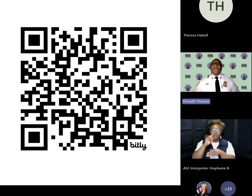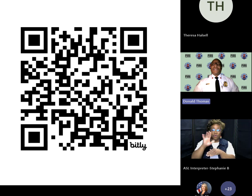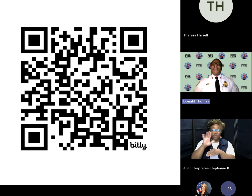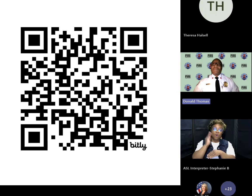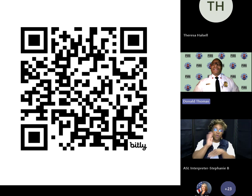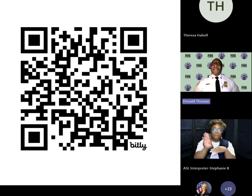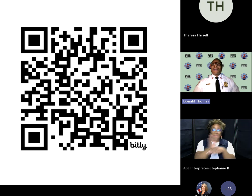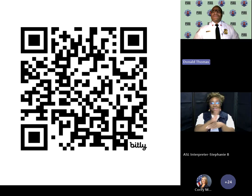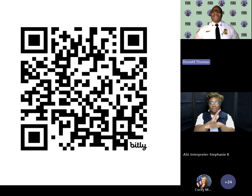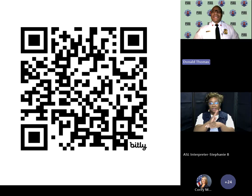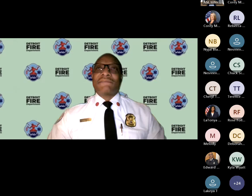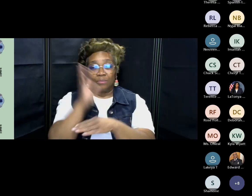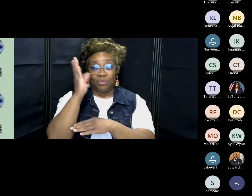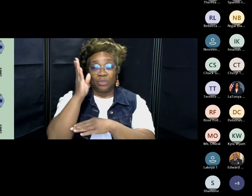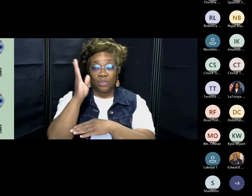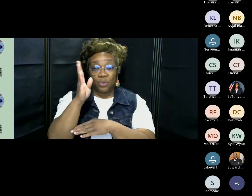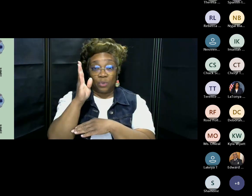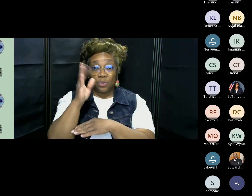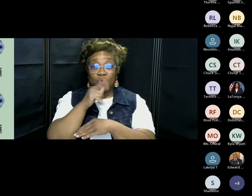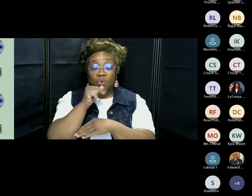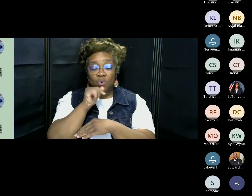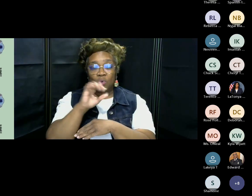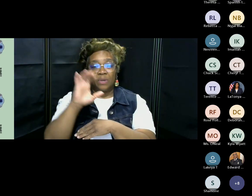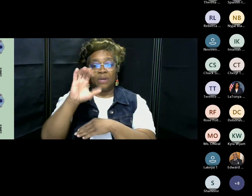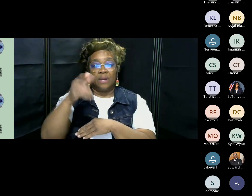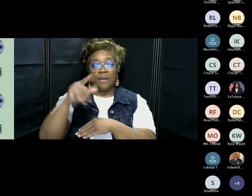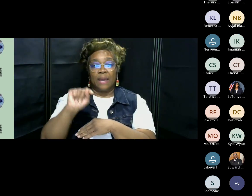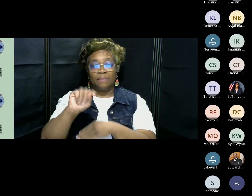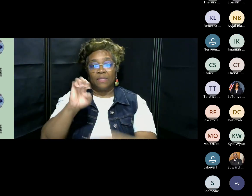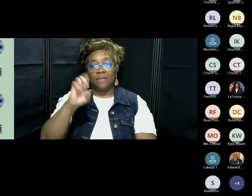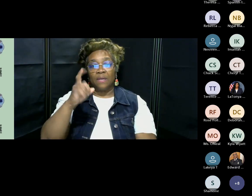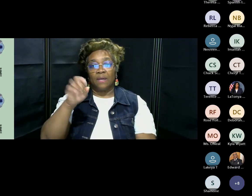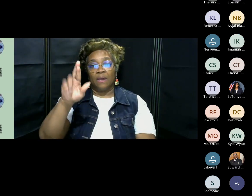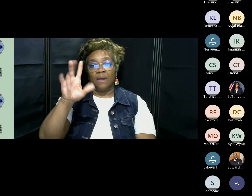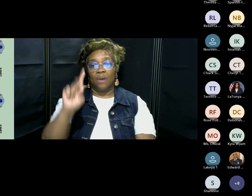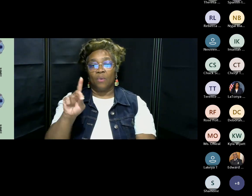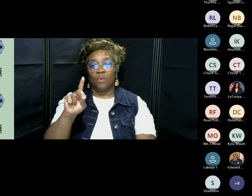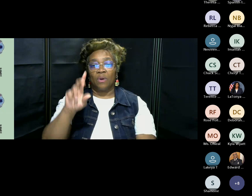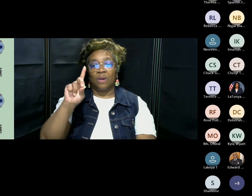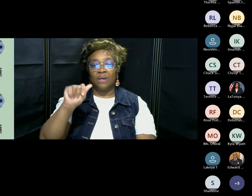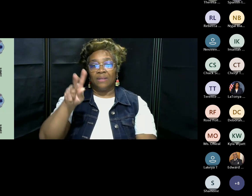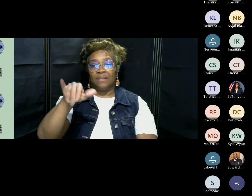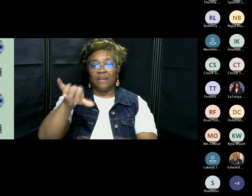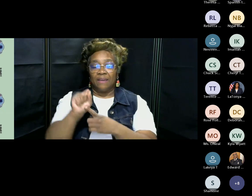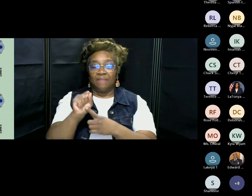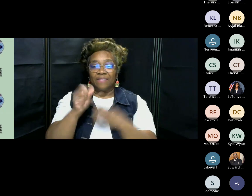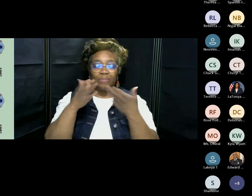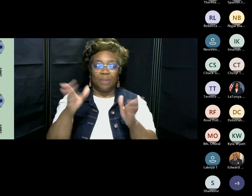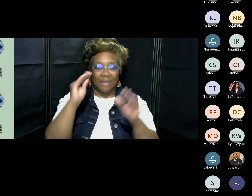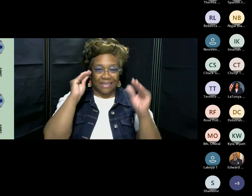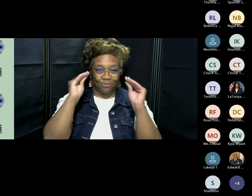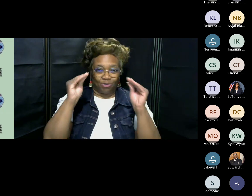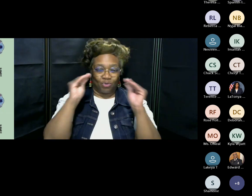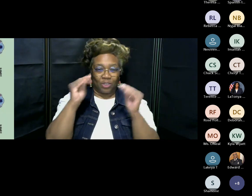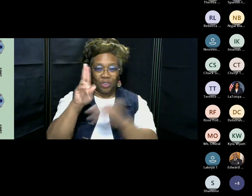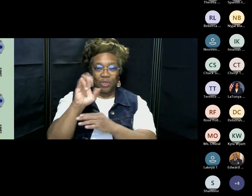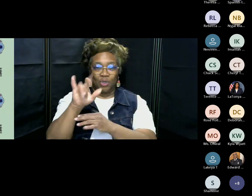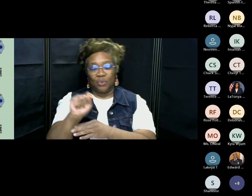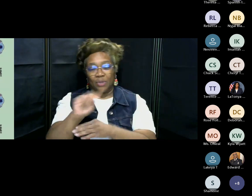time will be Captain Edward Davis of Detroit Fire Marshal Division Public Instruction Unit. So to all